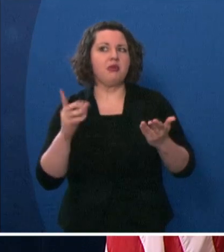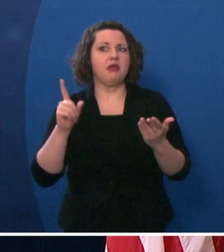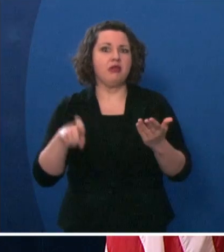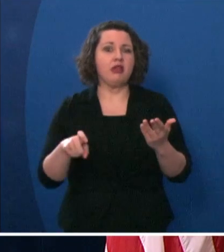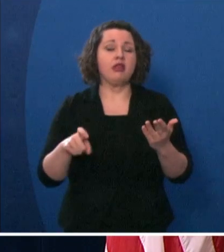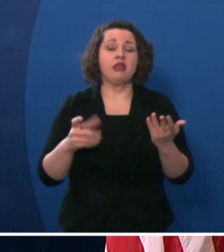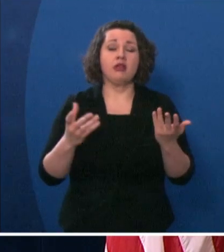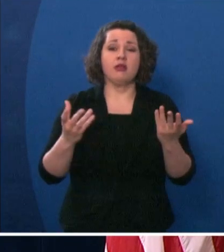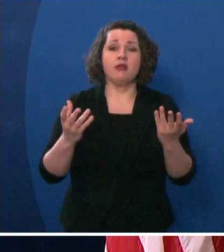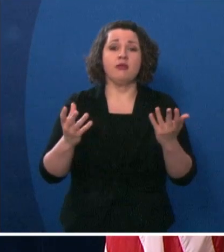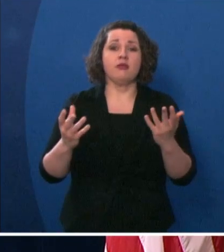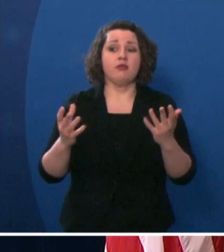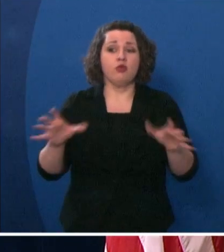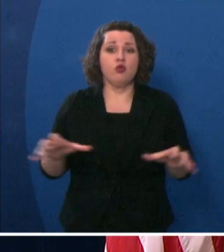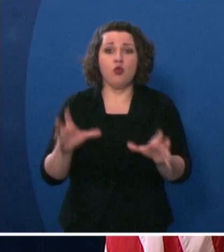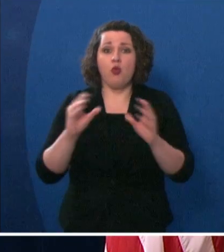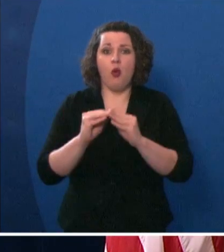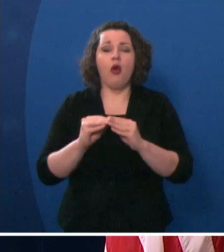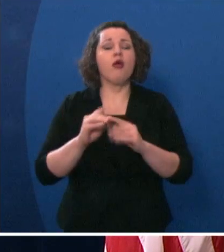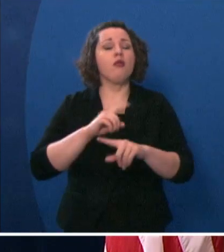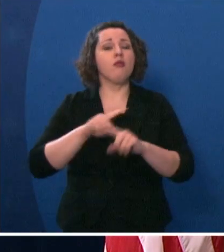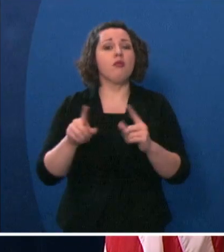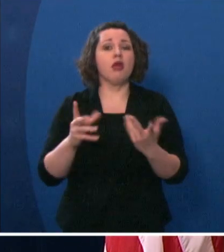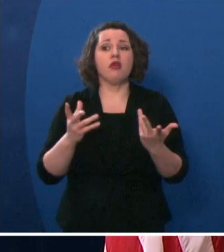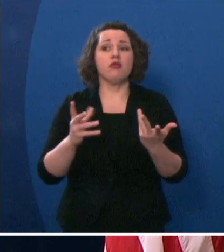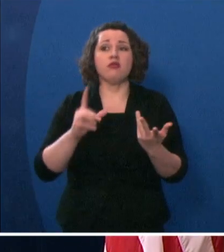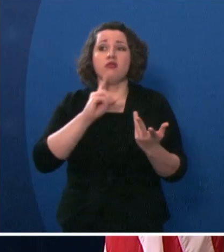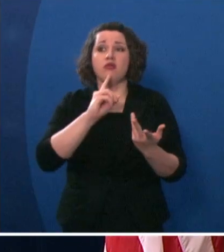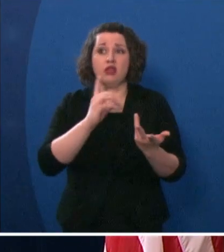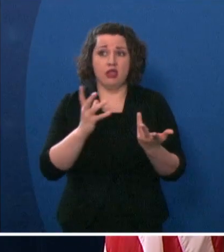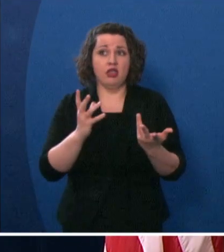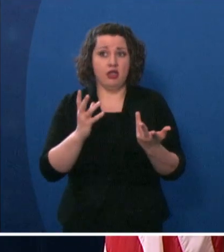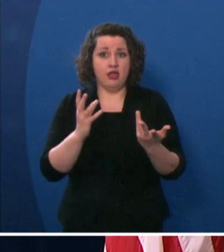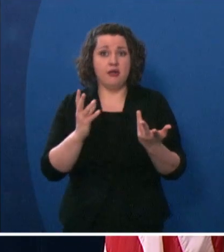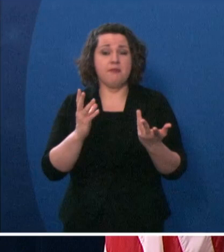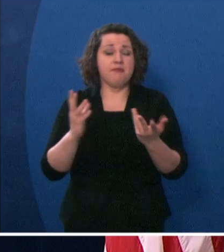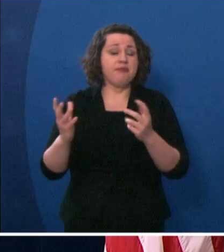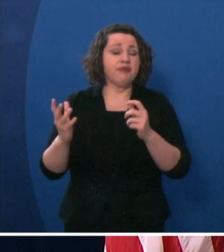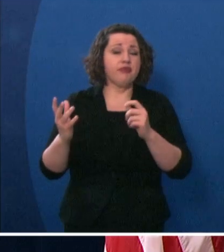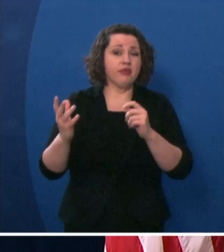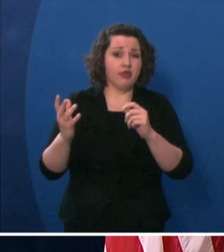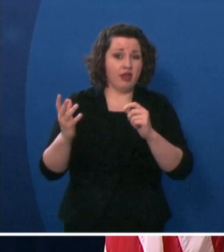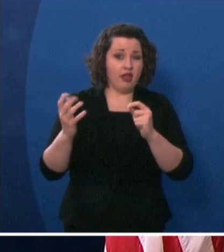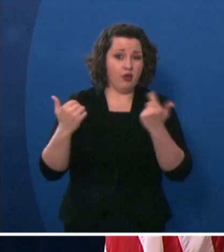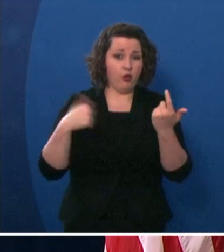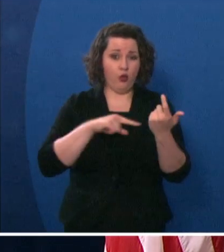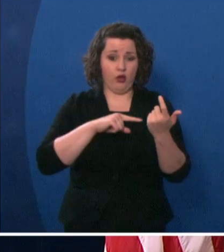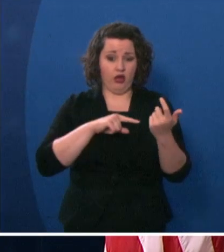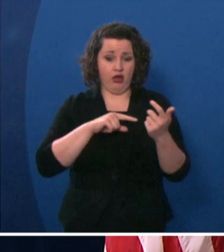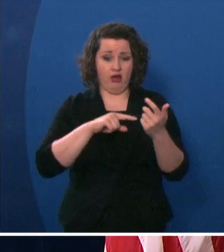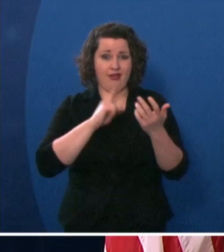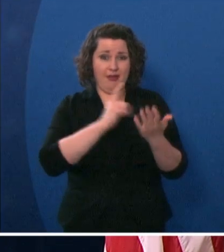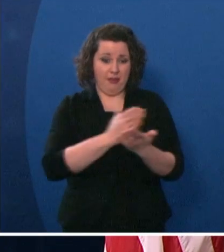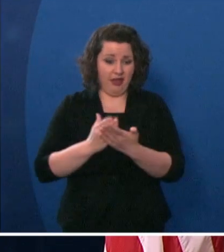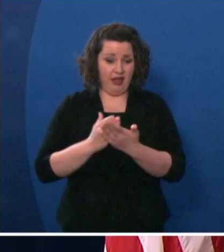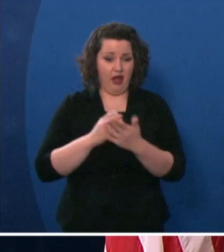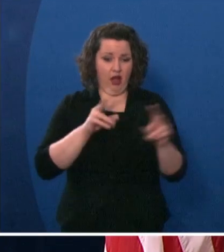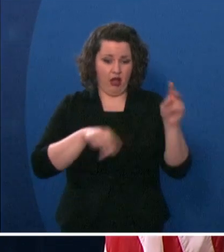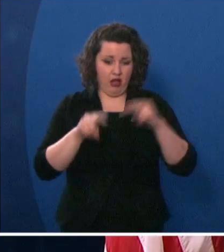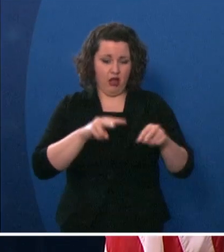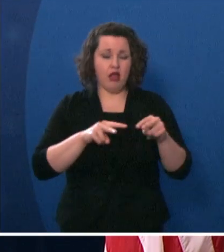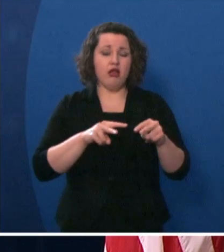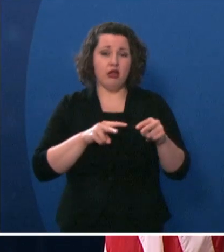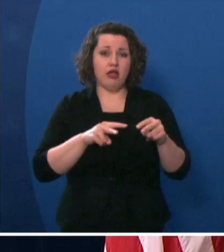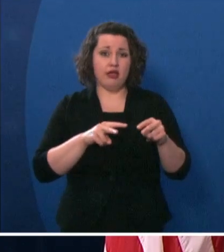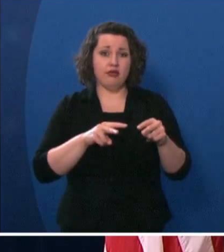additional actions? But for the most part, all indicators that we're looking at and monitoring when we